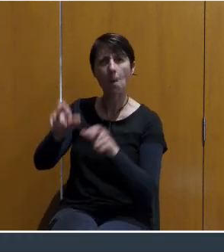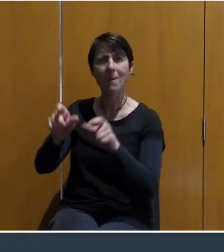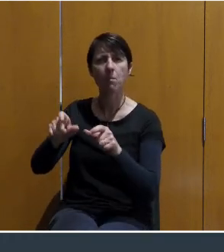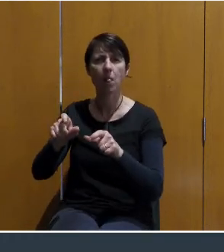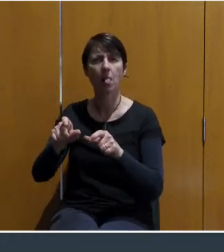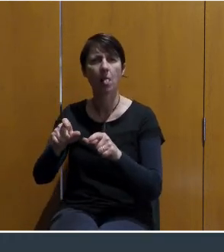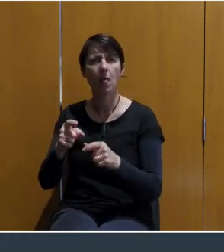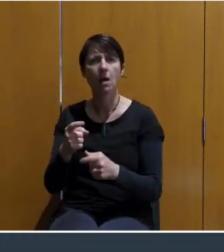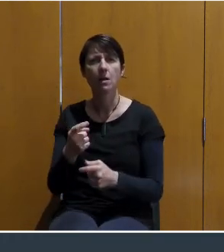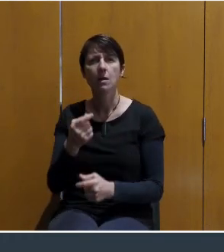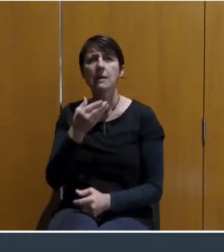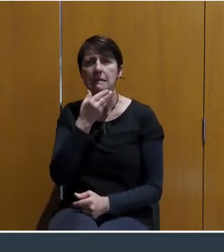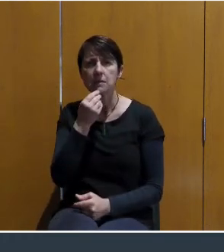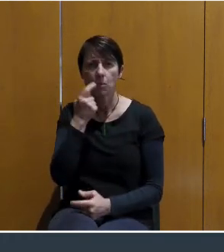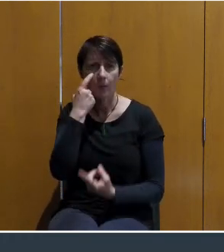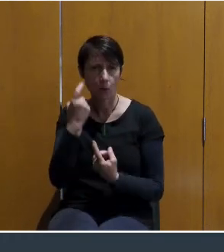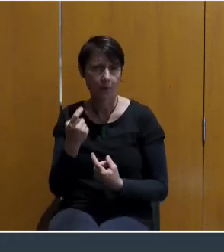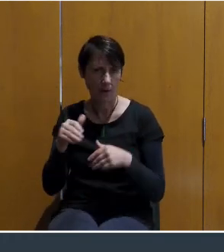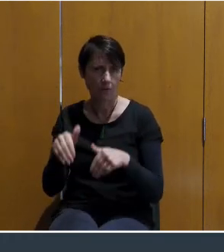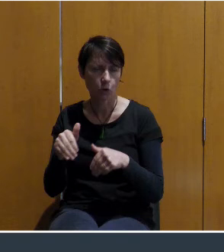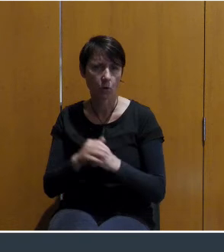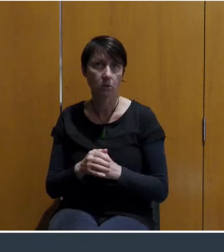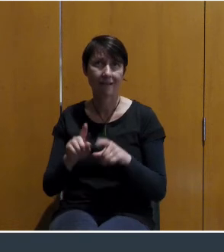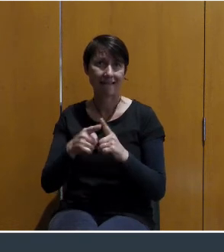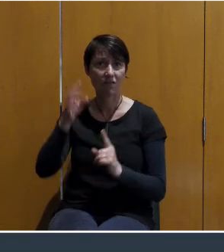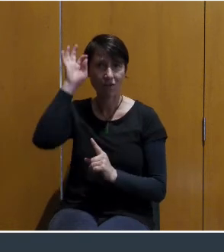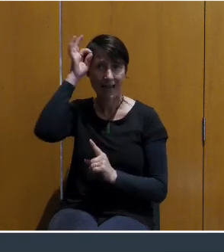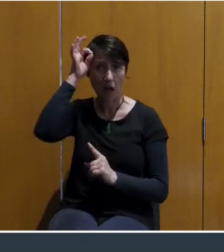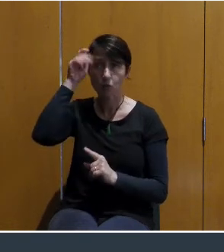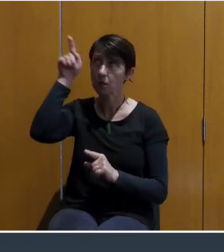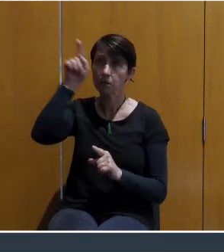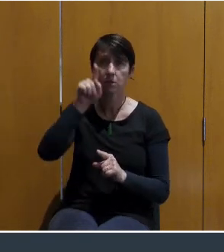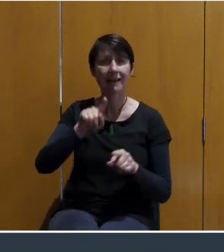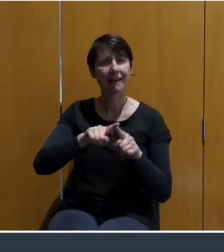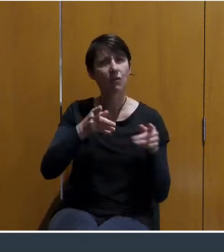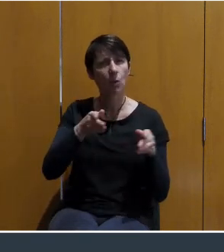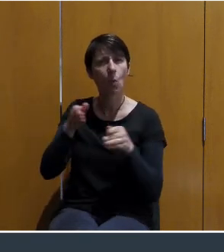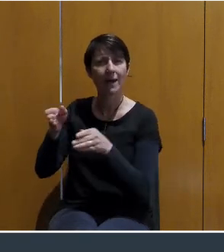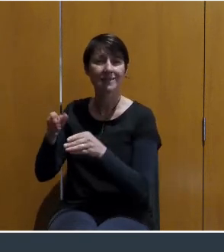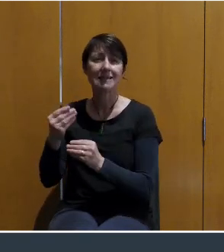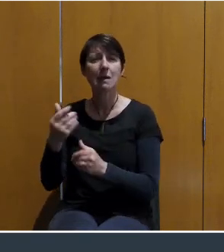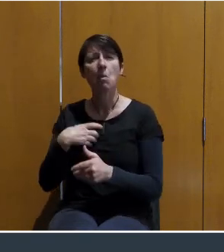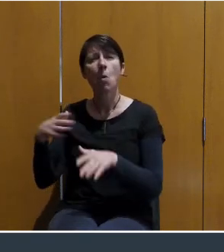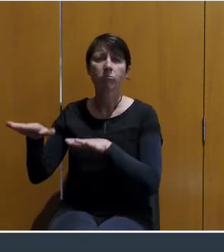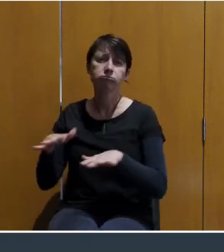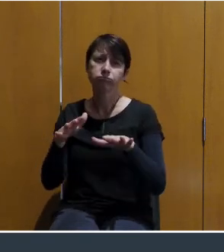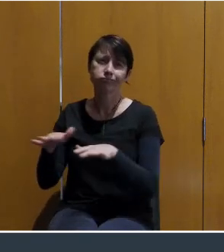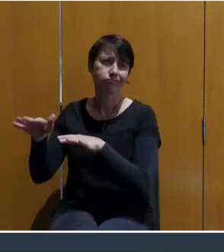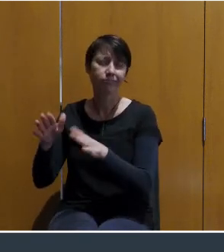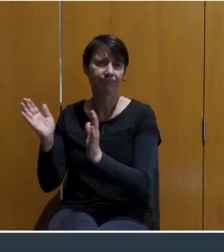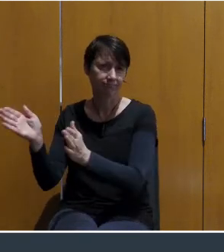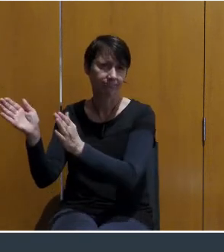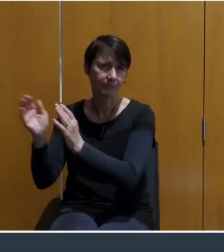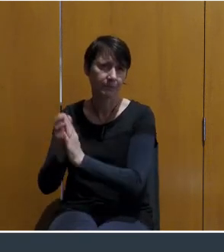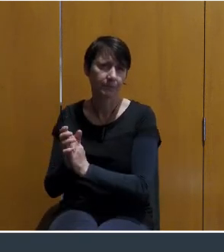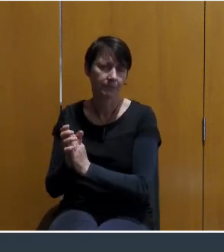well. Different councils have taken different approaches. So some may take a more informal approach that they will only